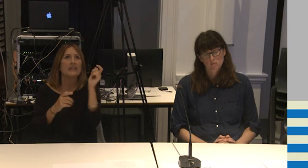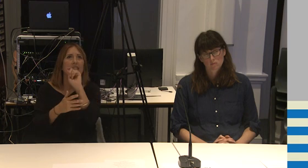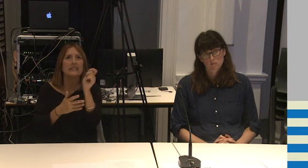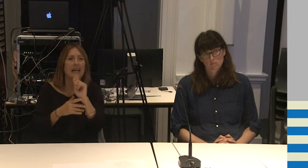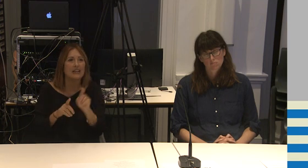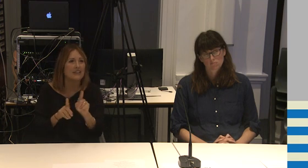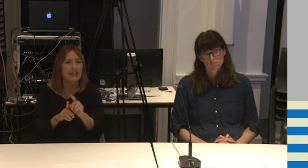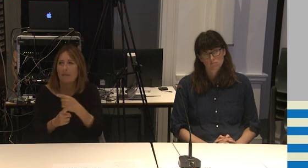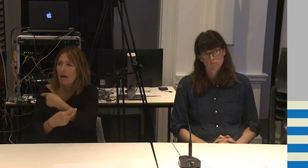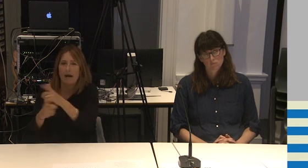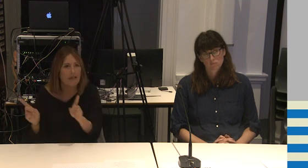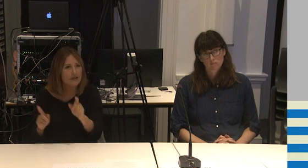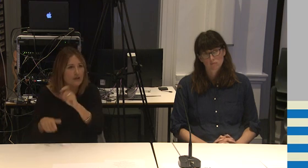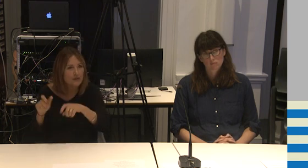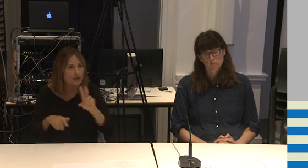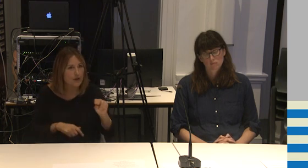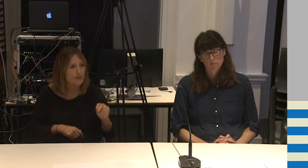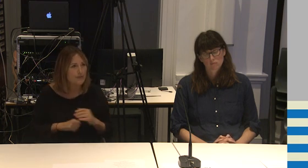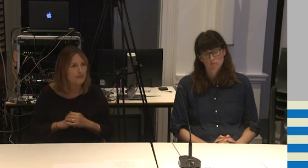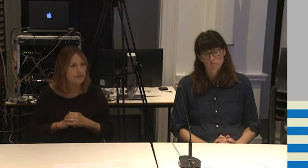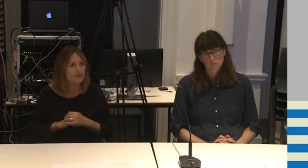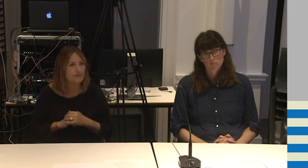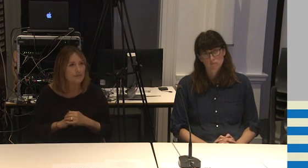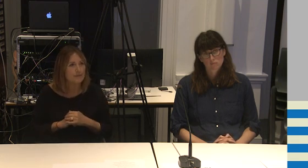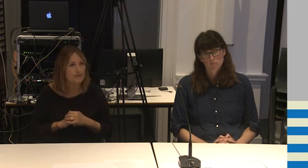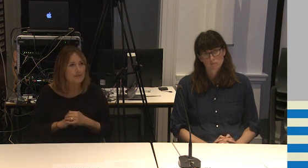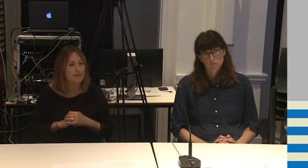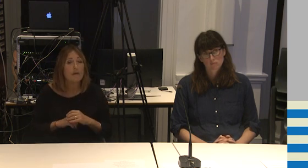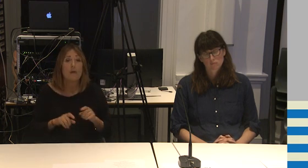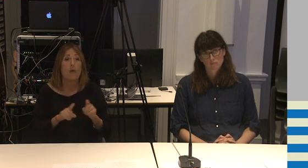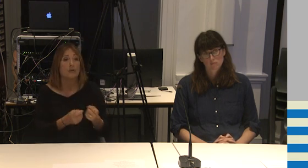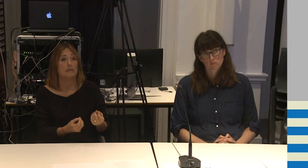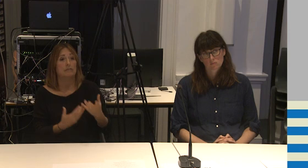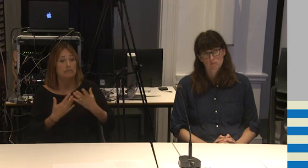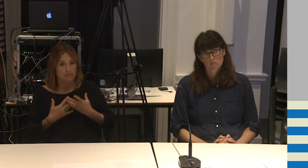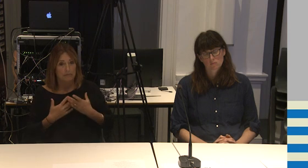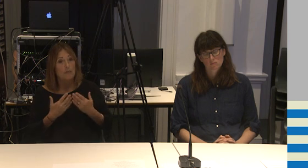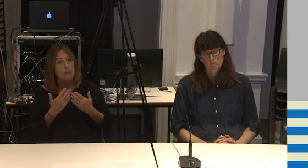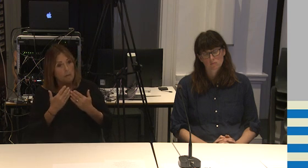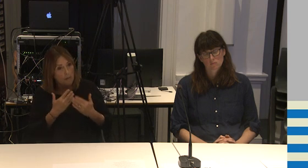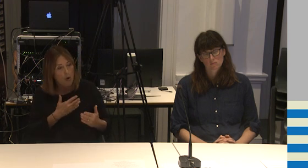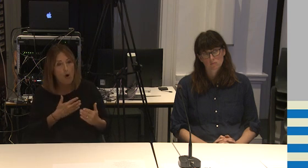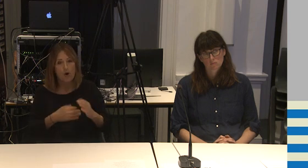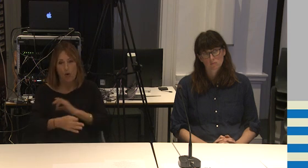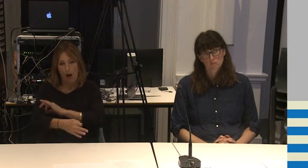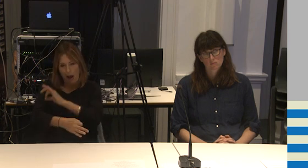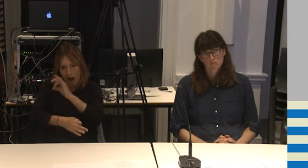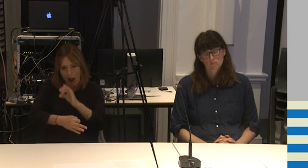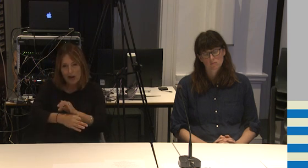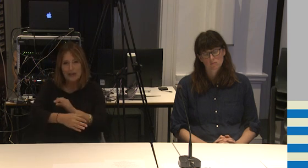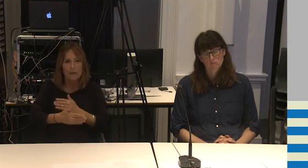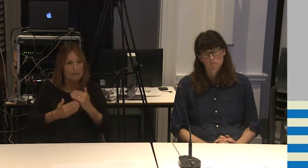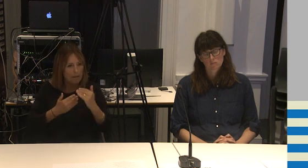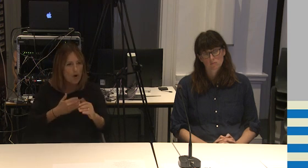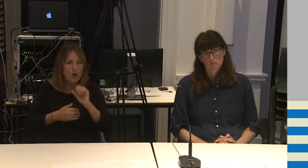way sighted people do. And I've also been told, oh, the more you do architecture, the more you'll draw things. And it's